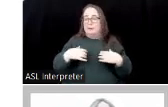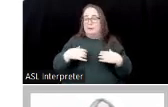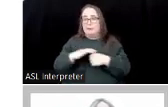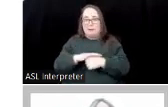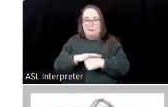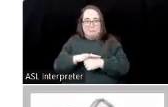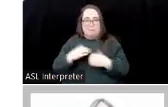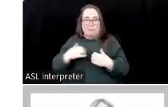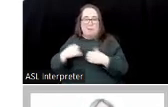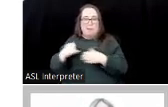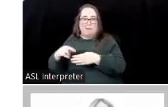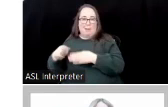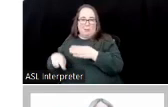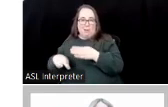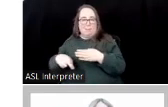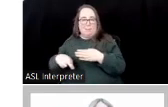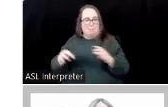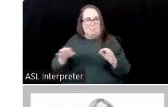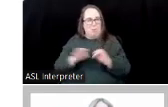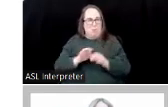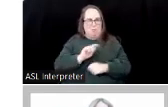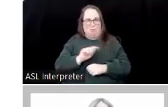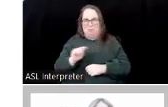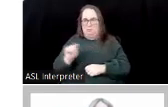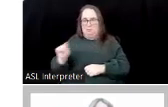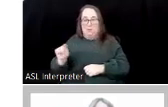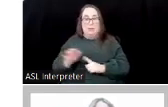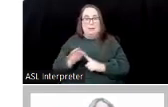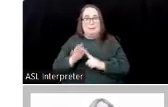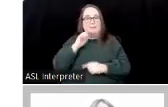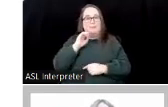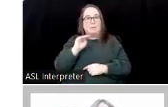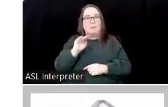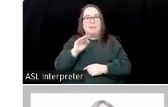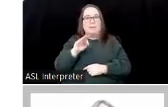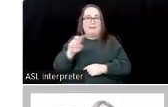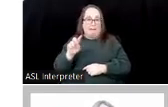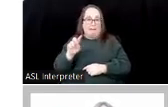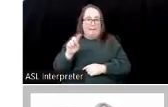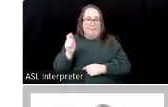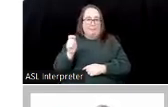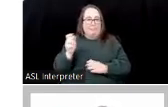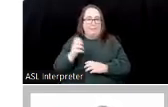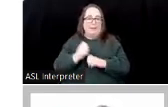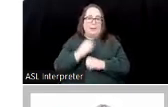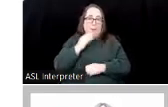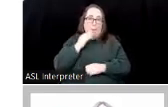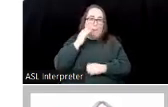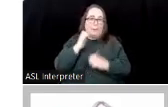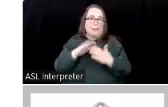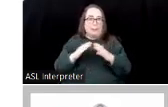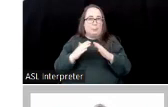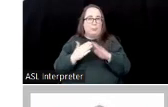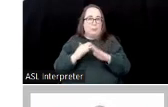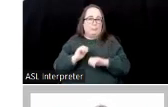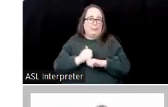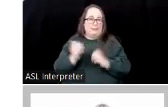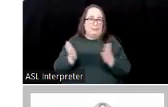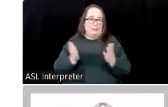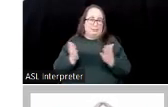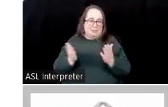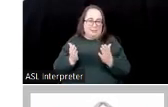and health outcomes, including for Medicaid beneficiaries receiving home and community-based services, or HCBS.